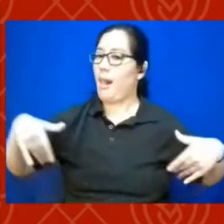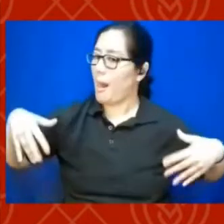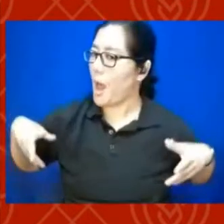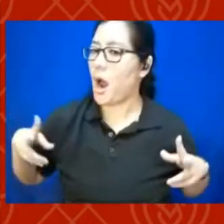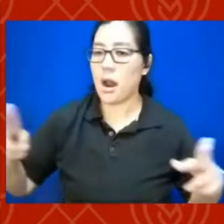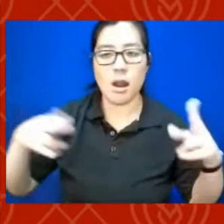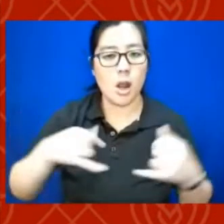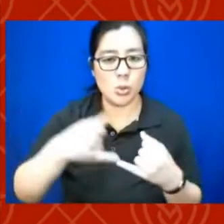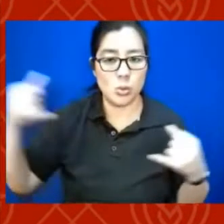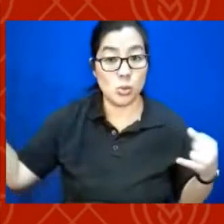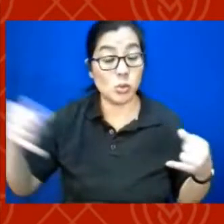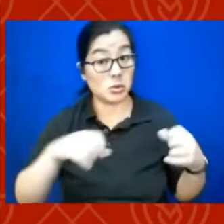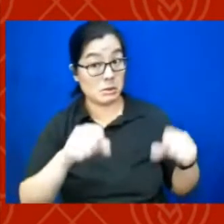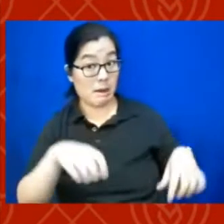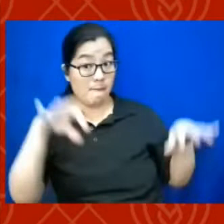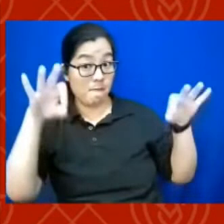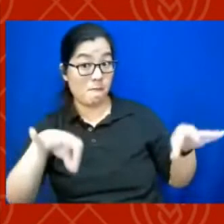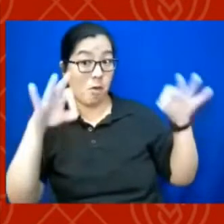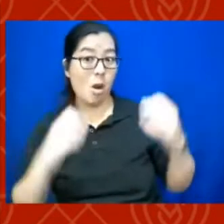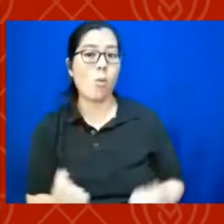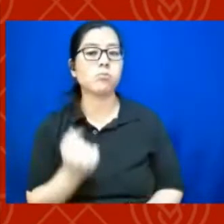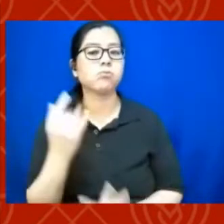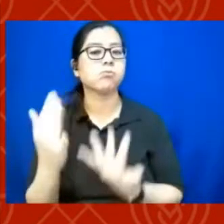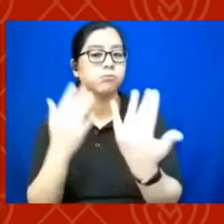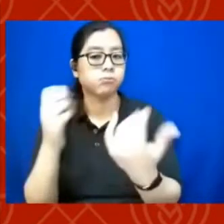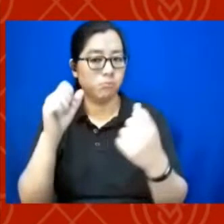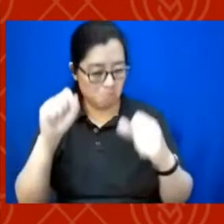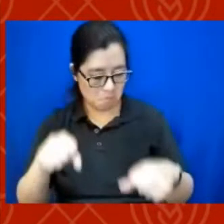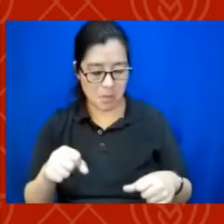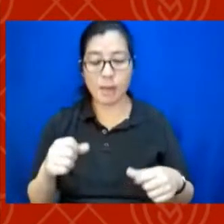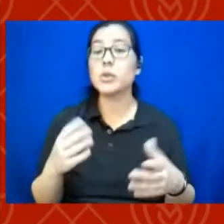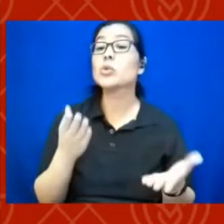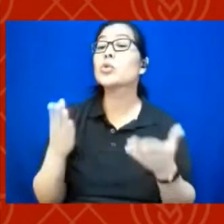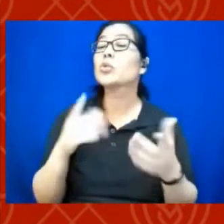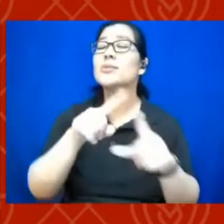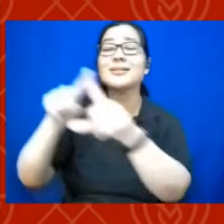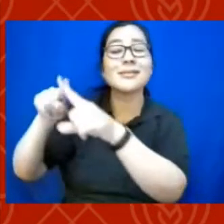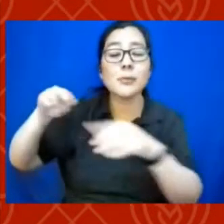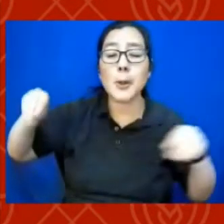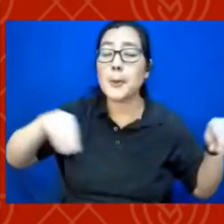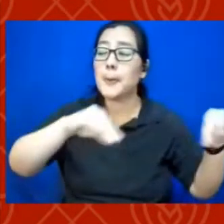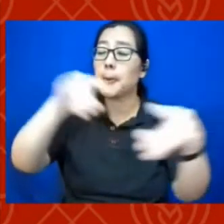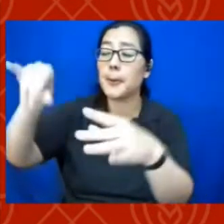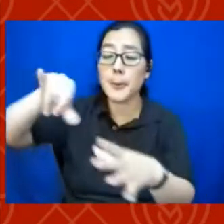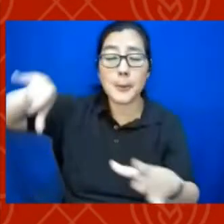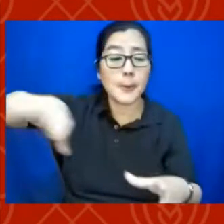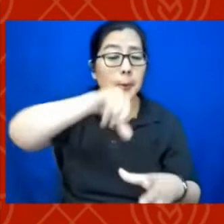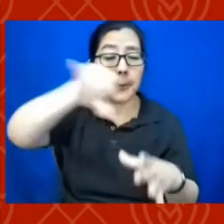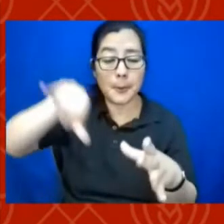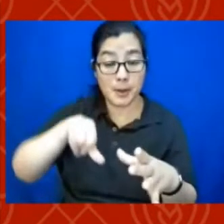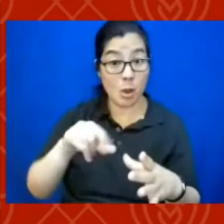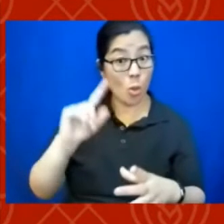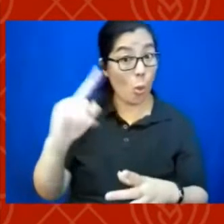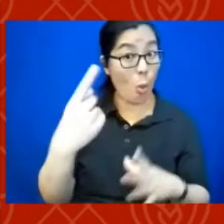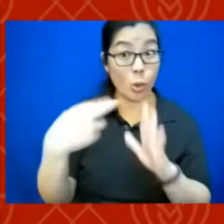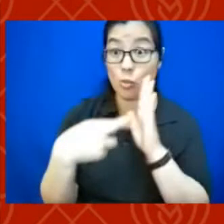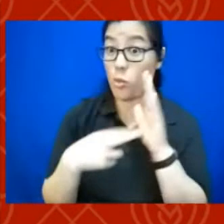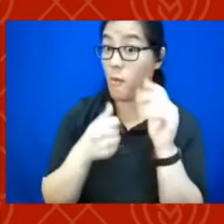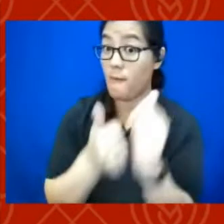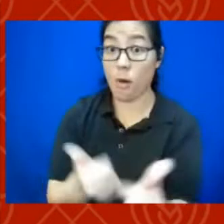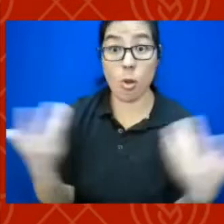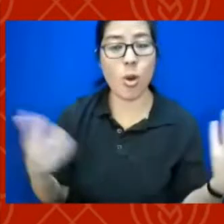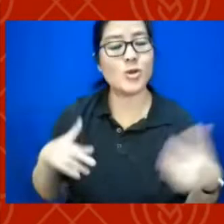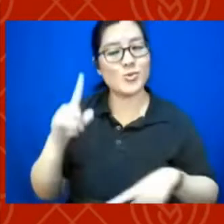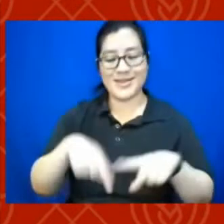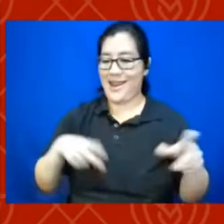as being fried or boiled. And they can also be served with a variety of different toppings, but the only rule is that the noodles cannot be cut. The length of the noodles